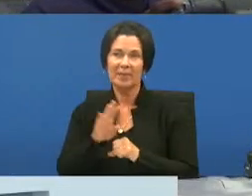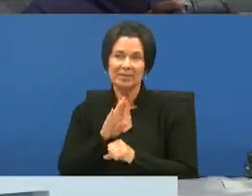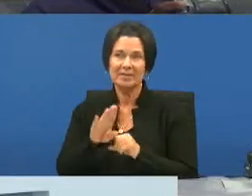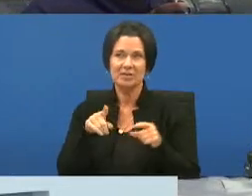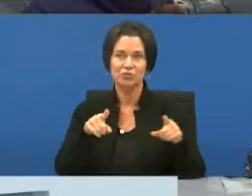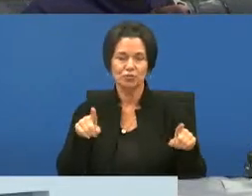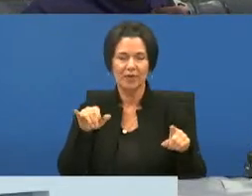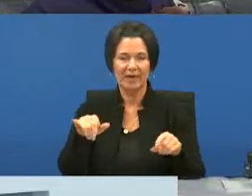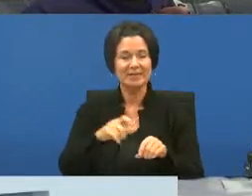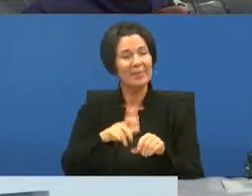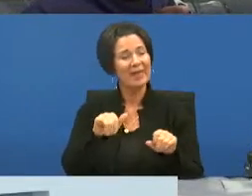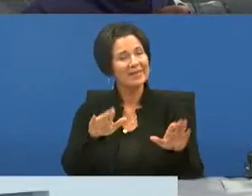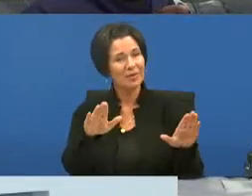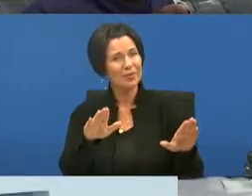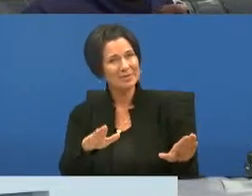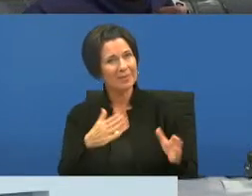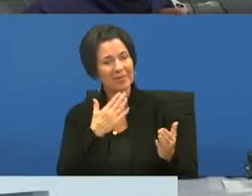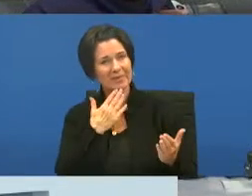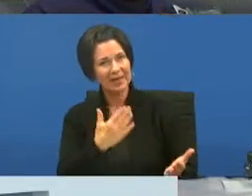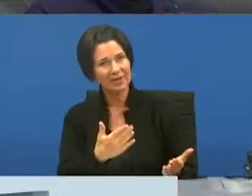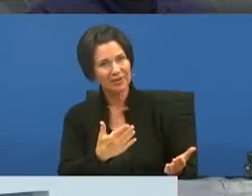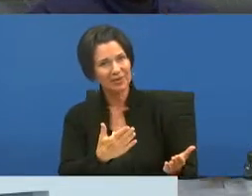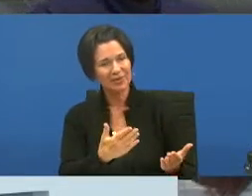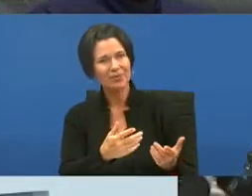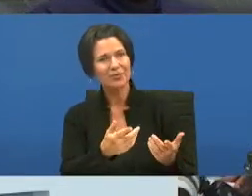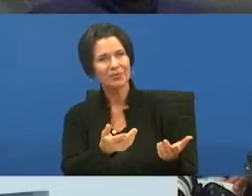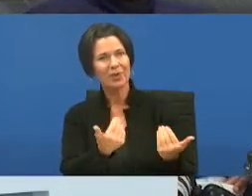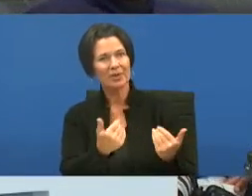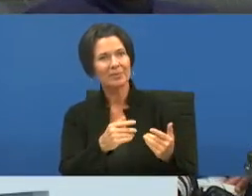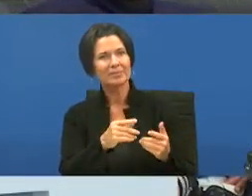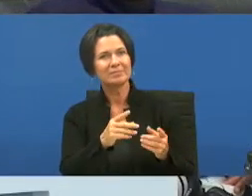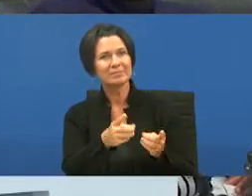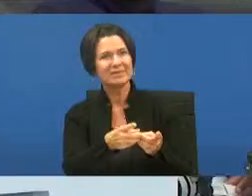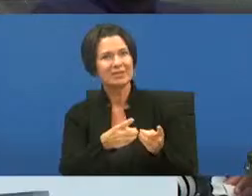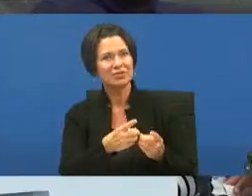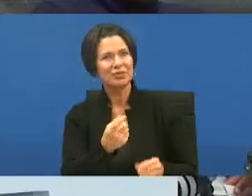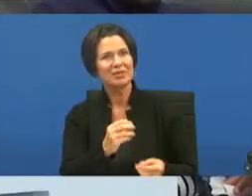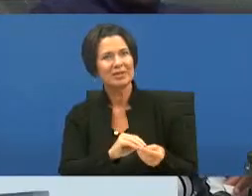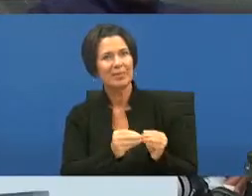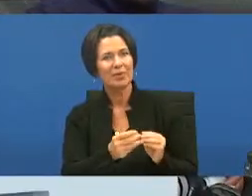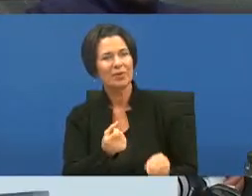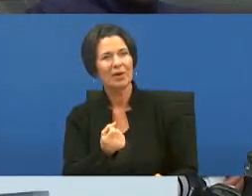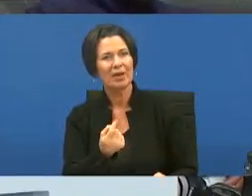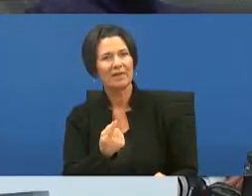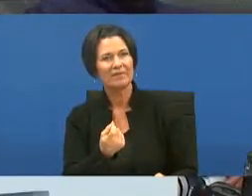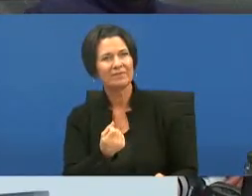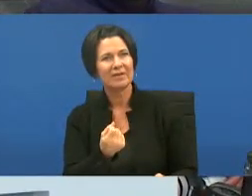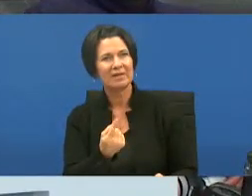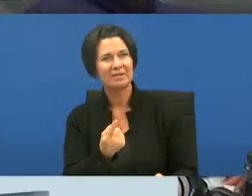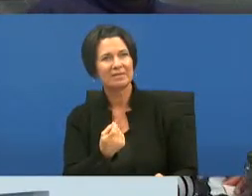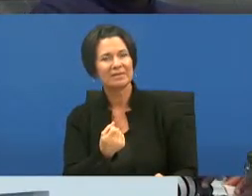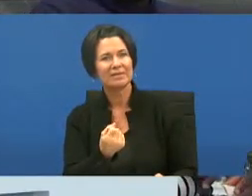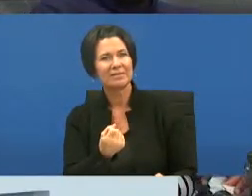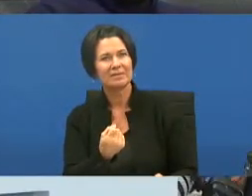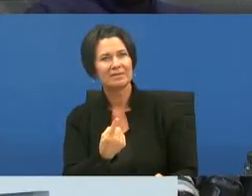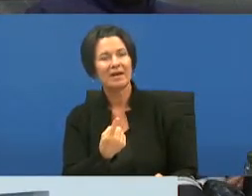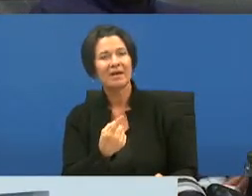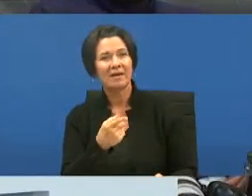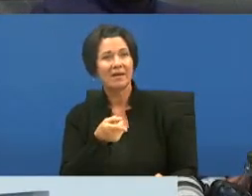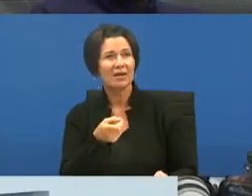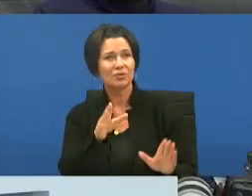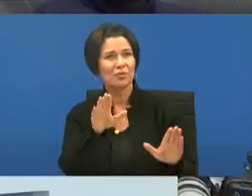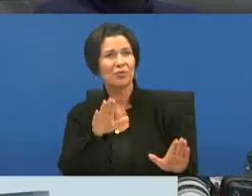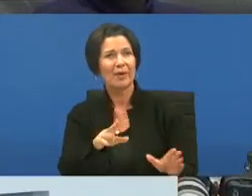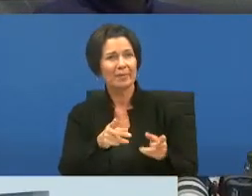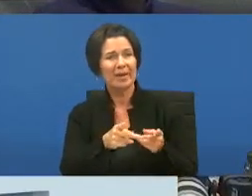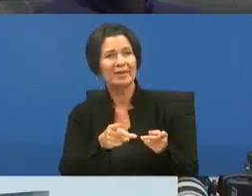Yep. that is awesome. Welcome to District 11. We're excited that you're located in such a great place, and looking